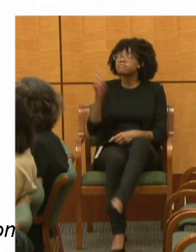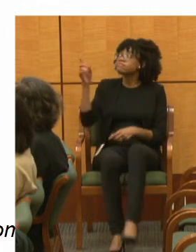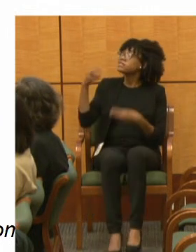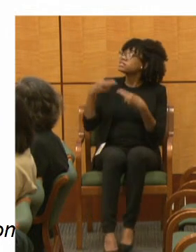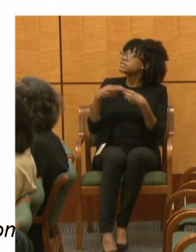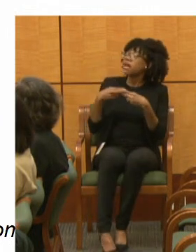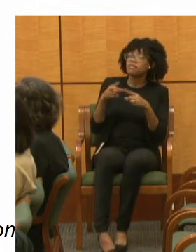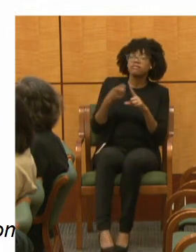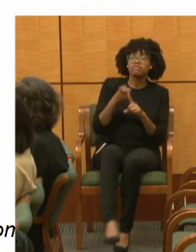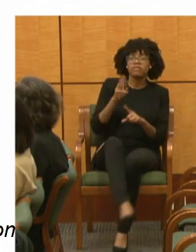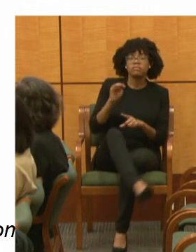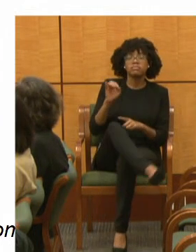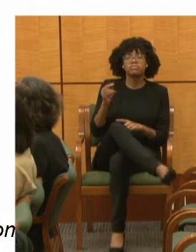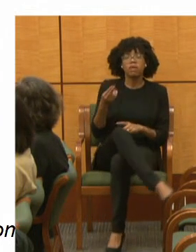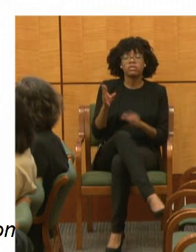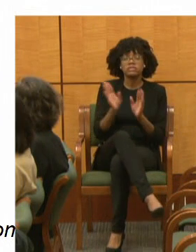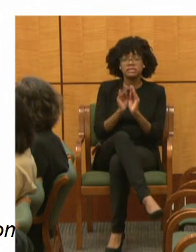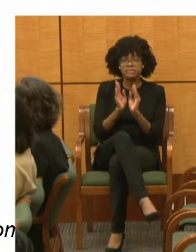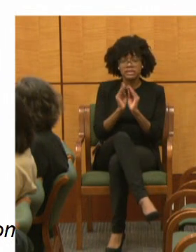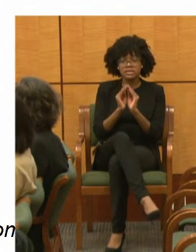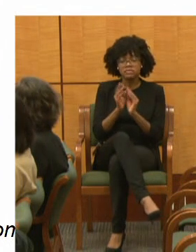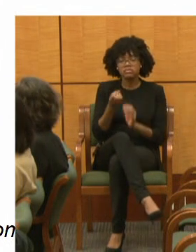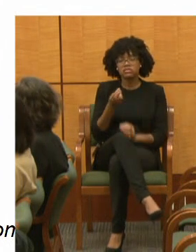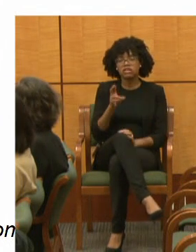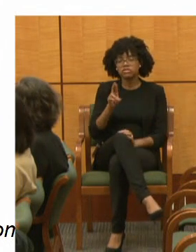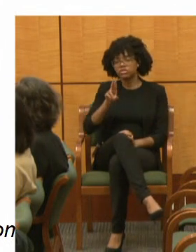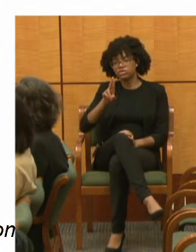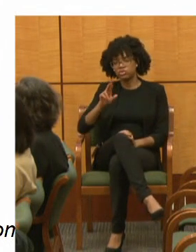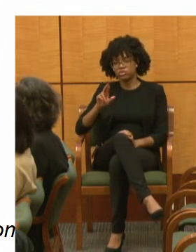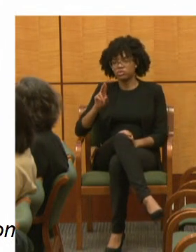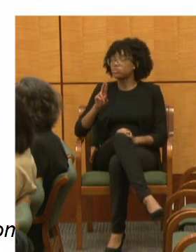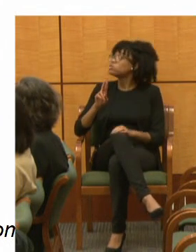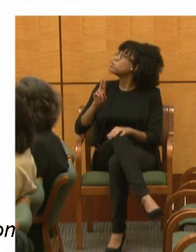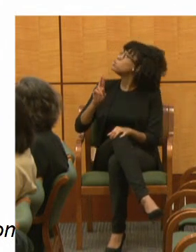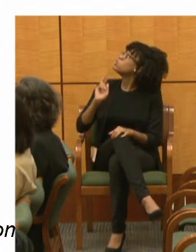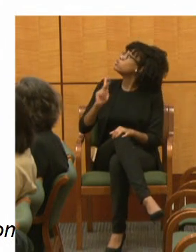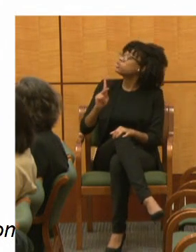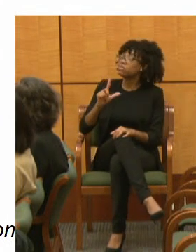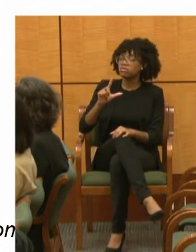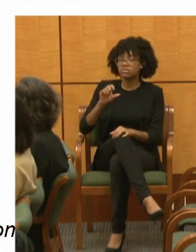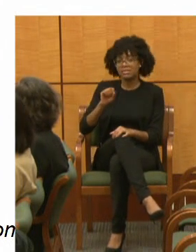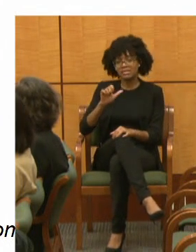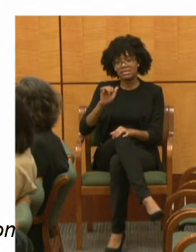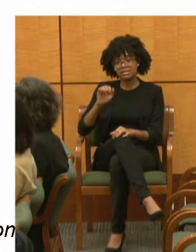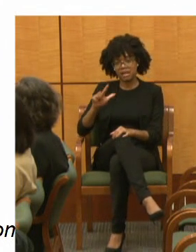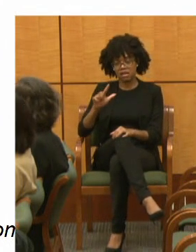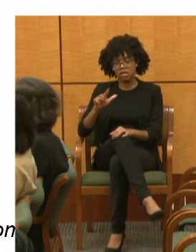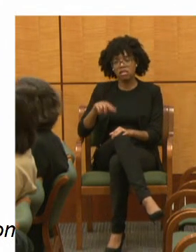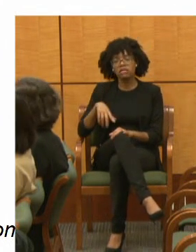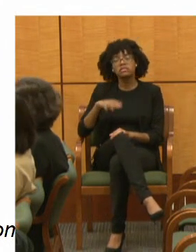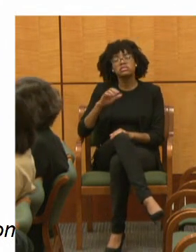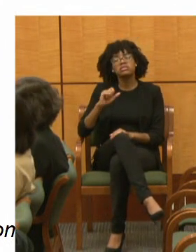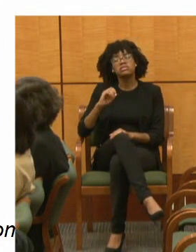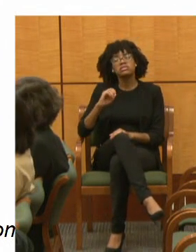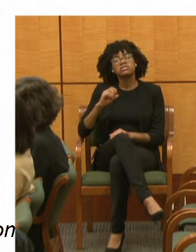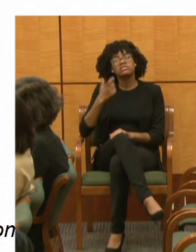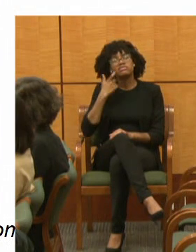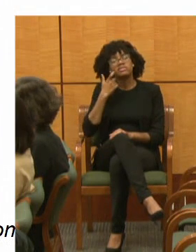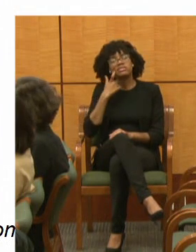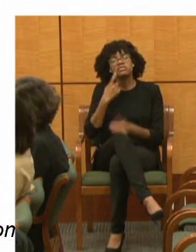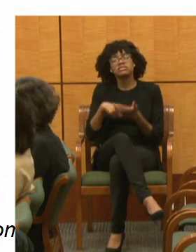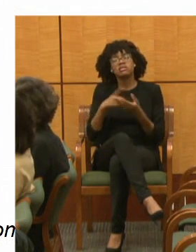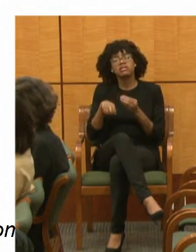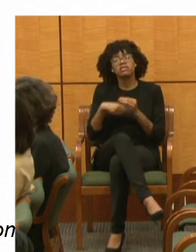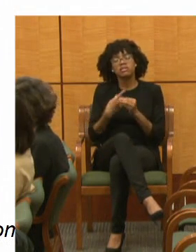Dr. Yüksel, and she presented some information about various studies and surveys that were published in peer-reviewed literature. And they talk about the